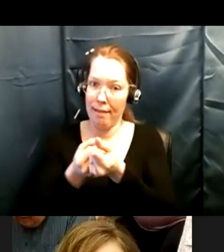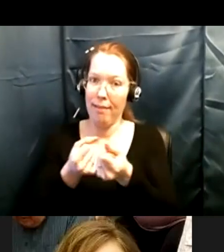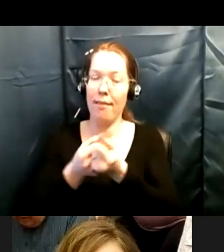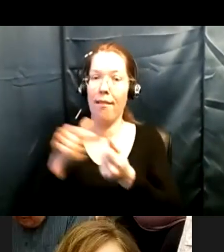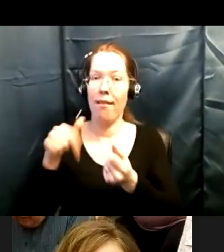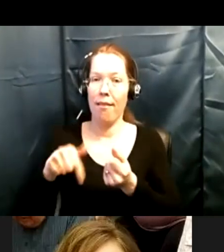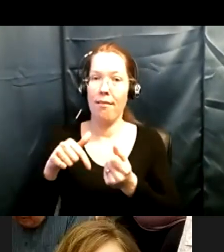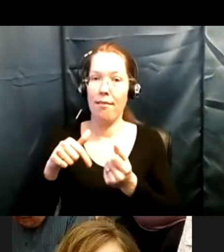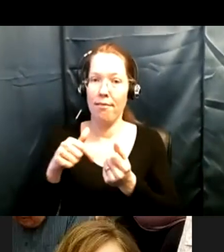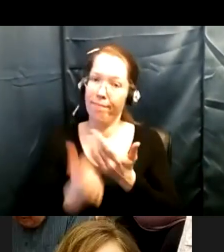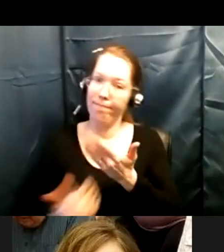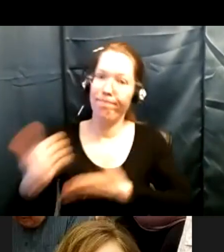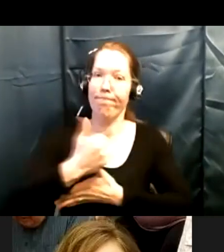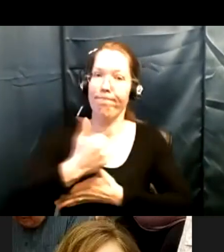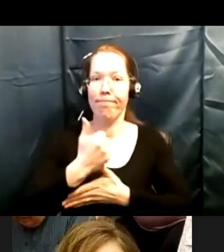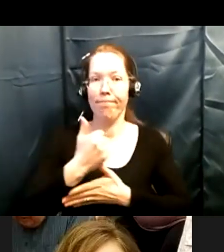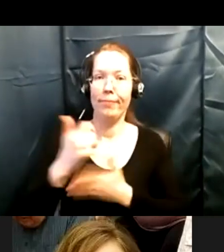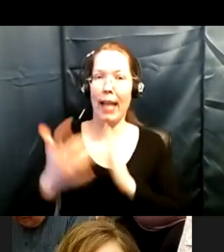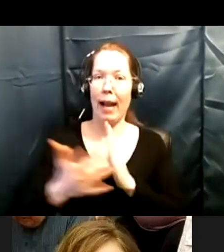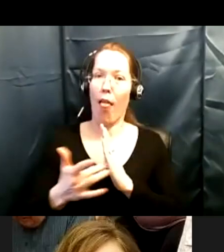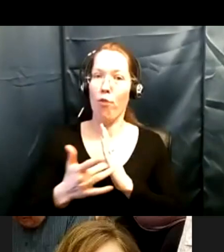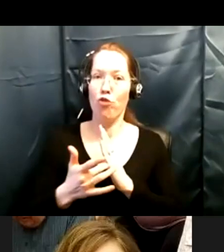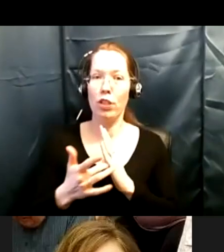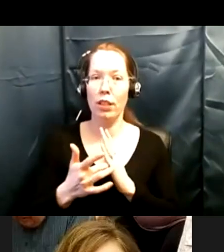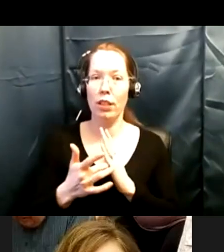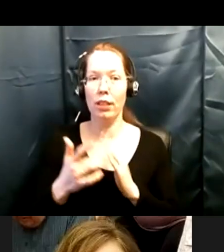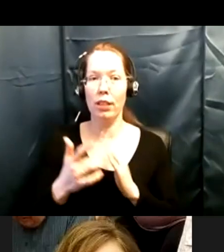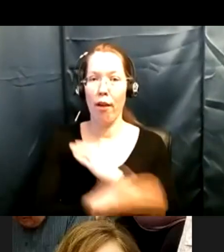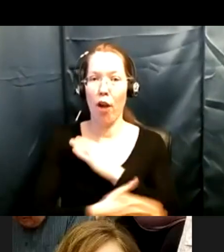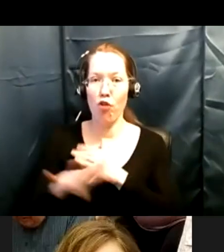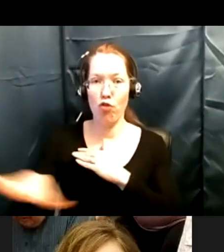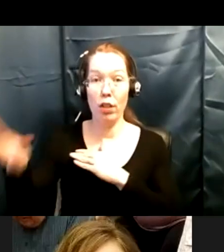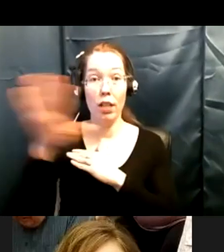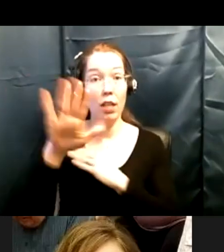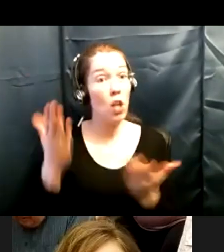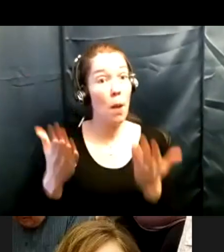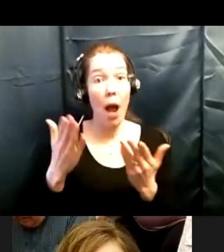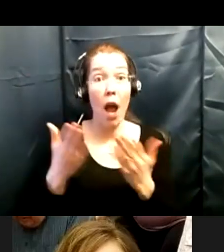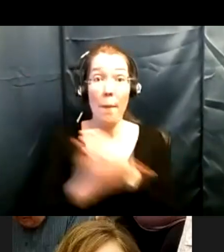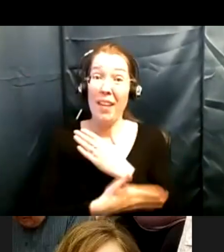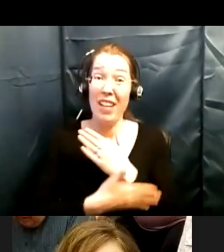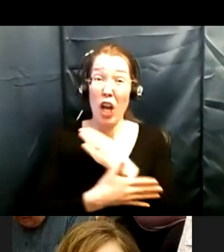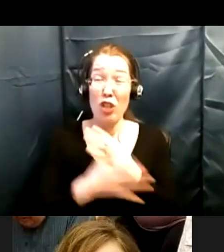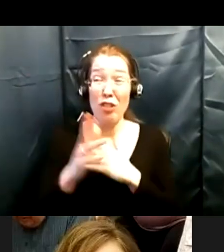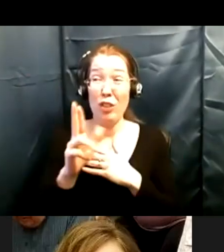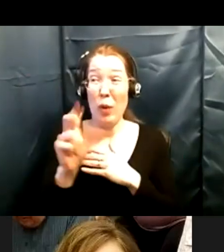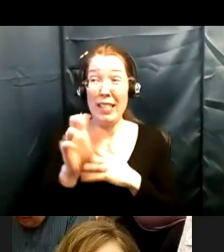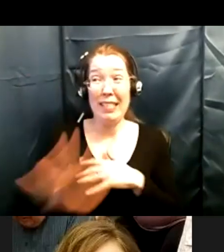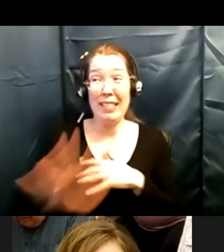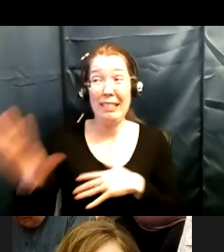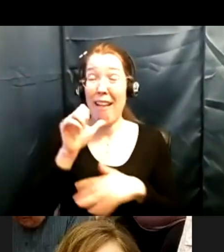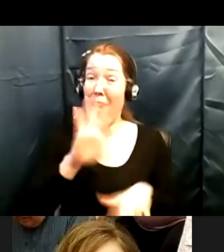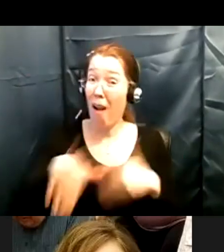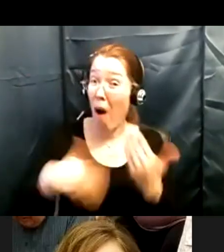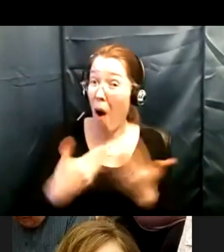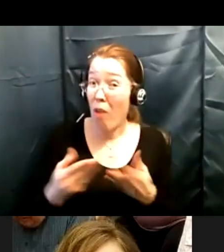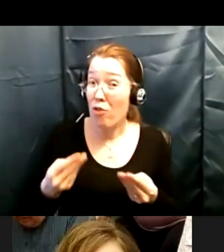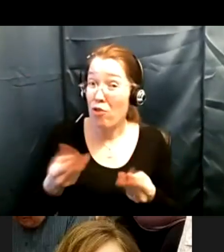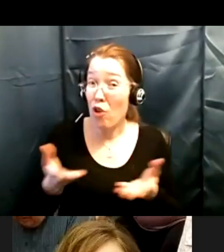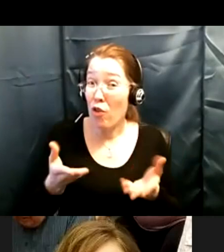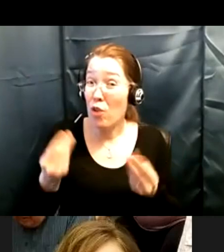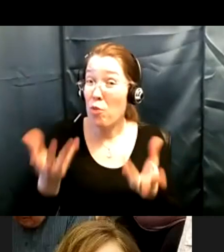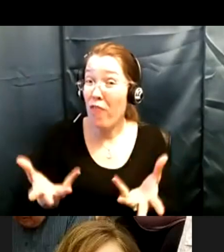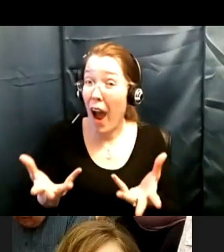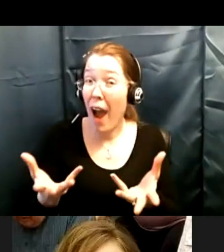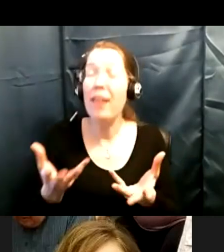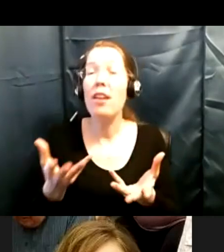technology in the country. And so there may be places in the country where not all of the services are provided, or they're provided in a